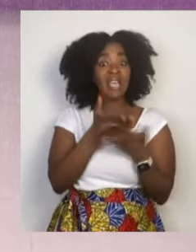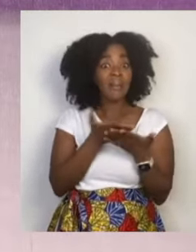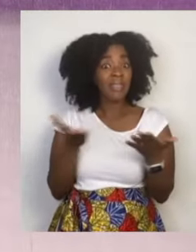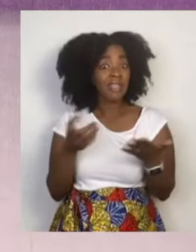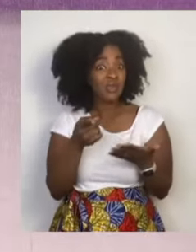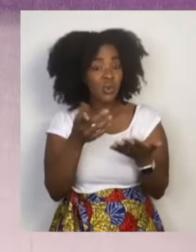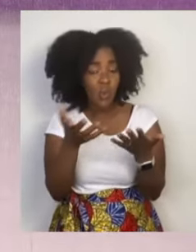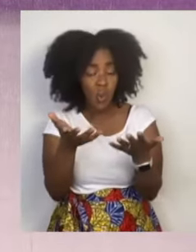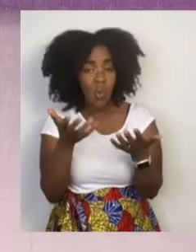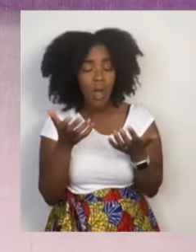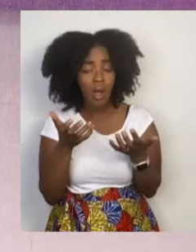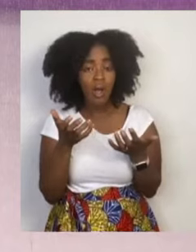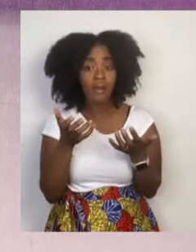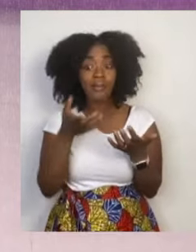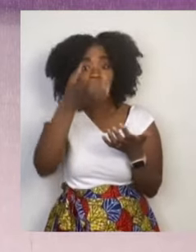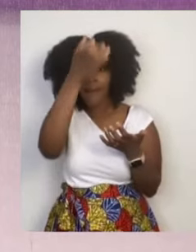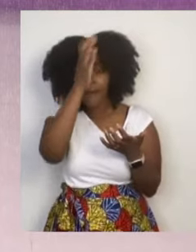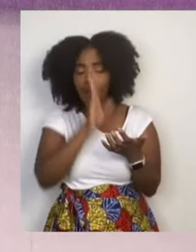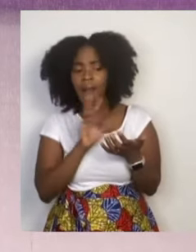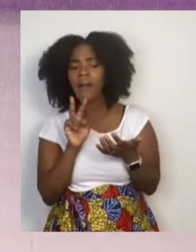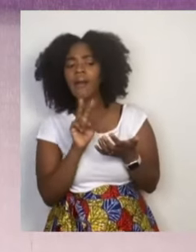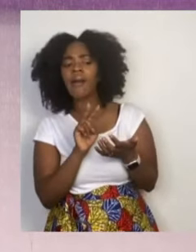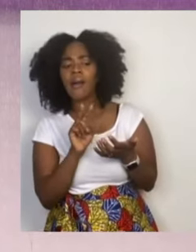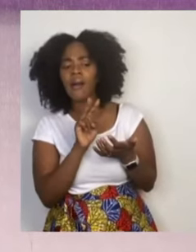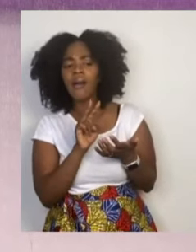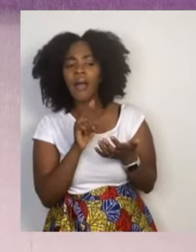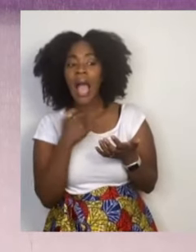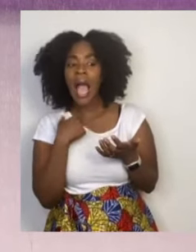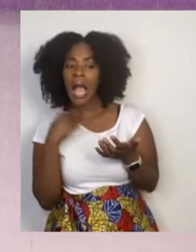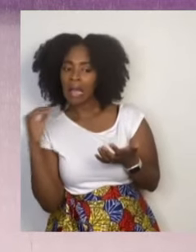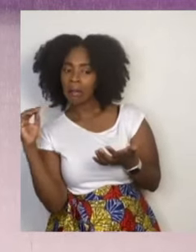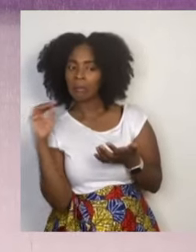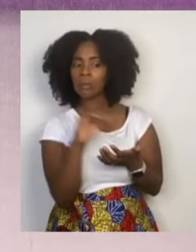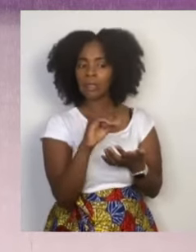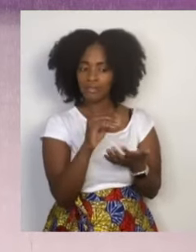I put the want to in you,